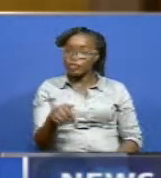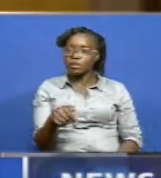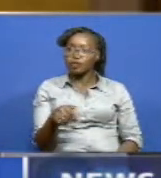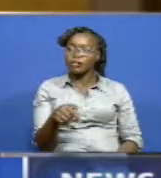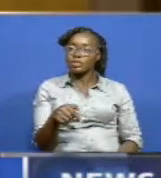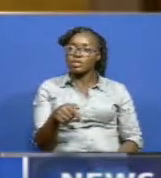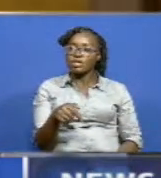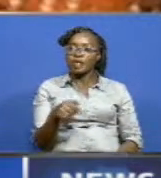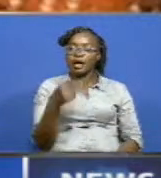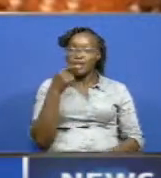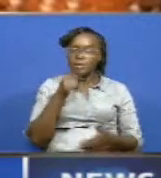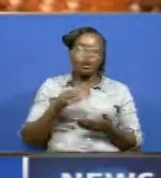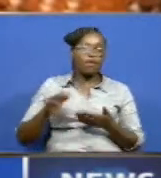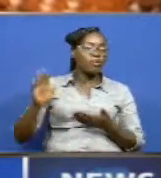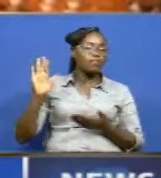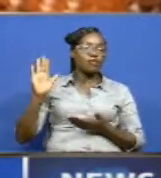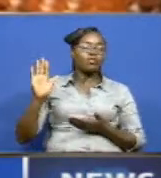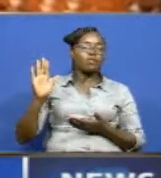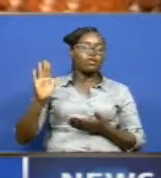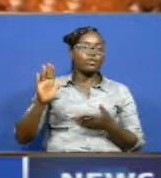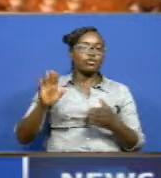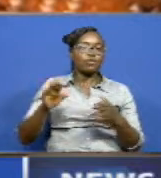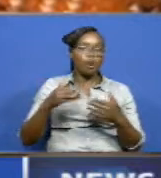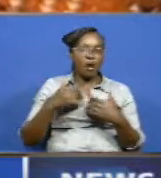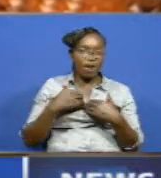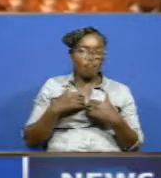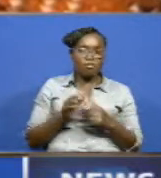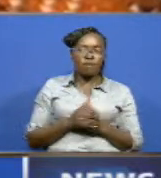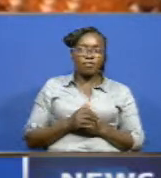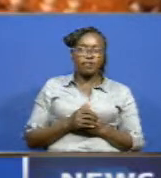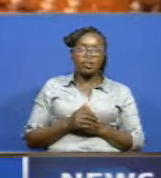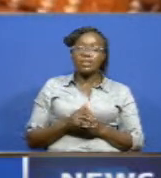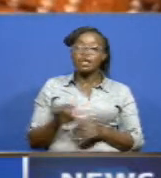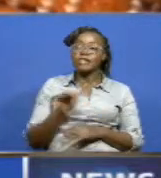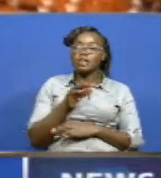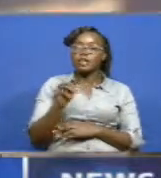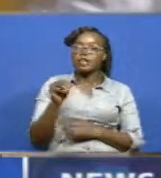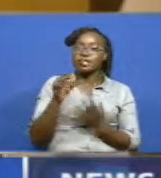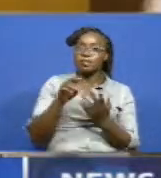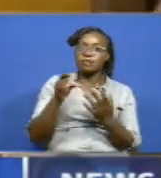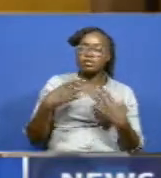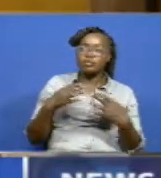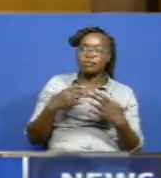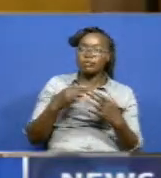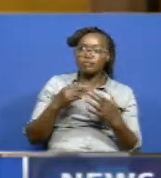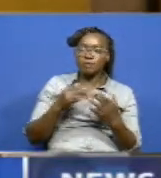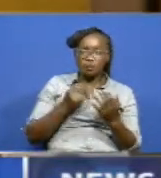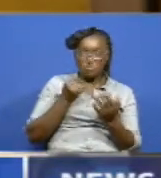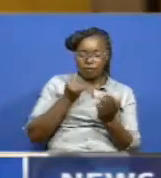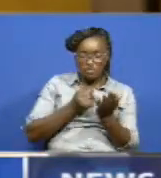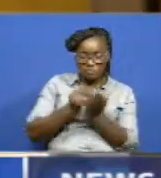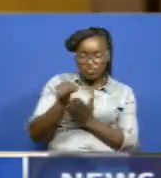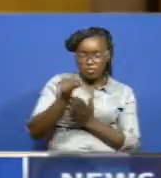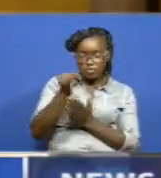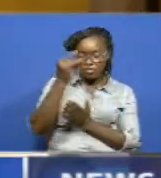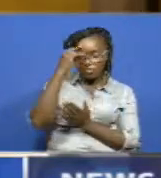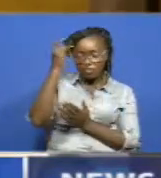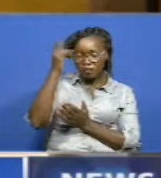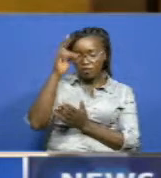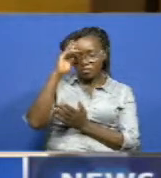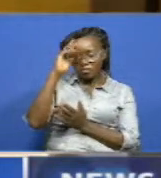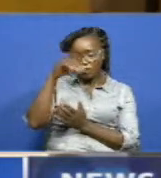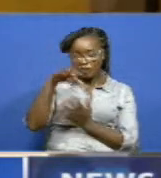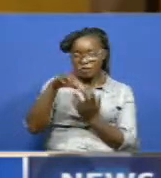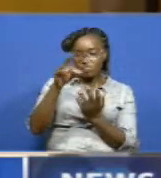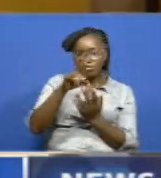you have taken. Mwilu urged the panel to select people of integrity. I imagine the reason you were picked